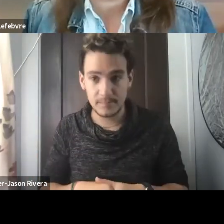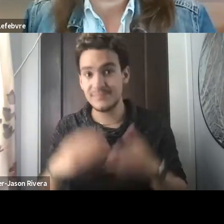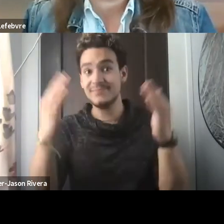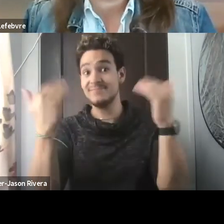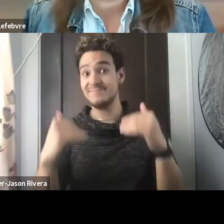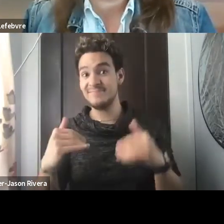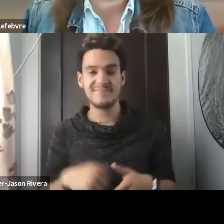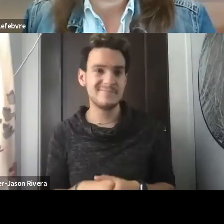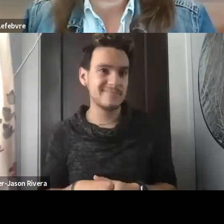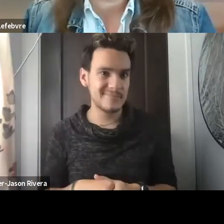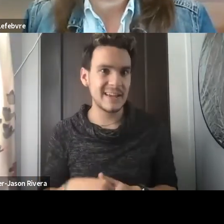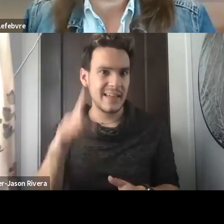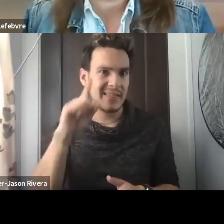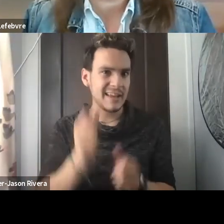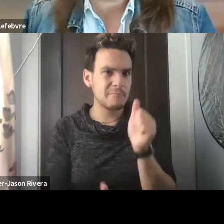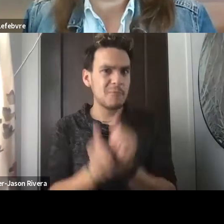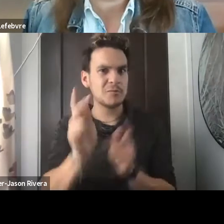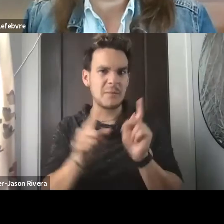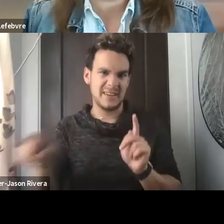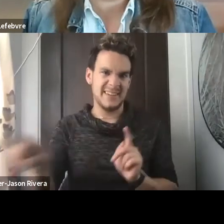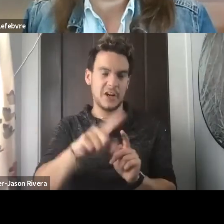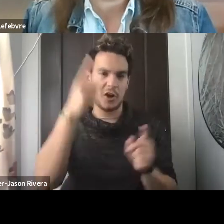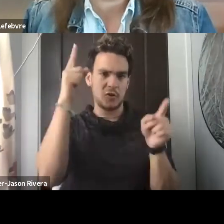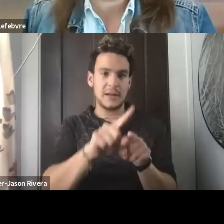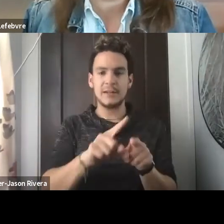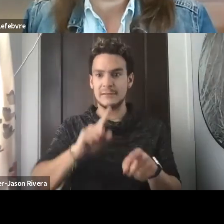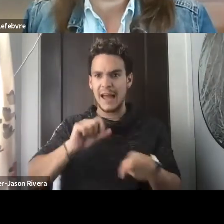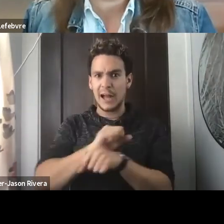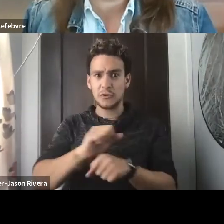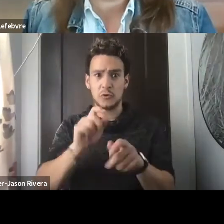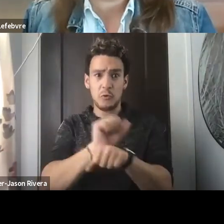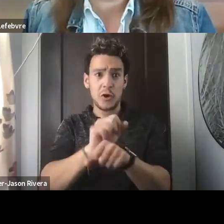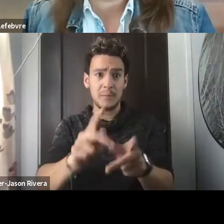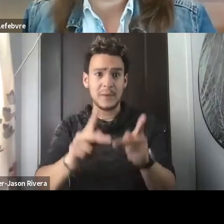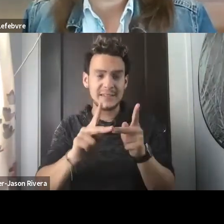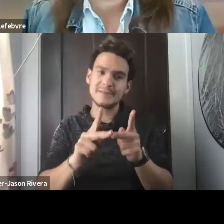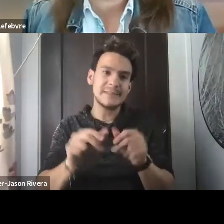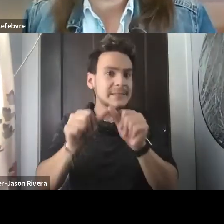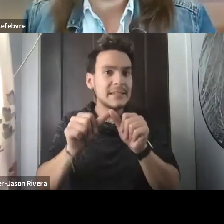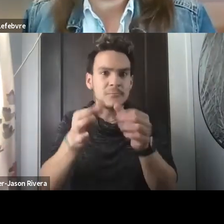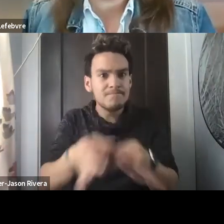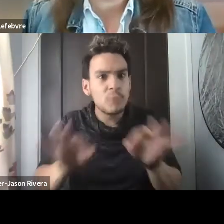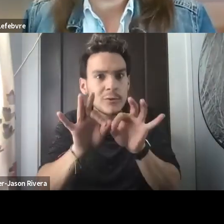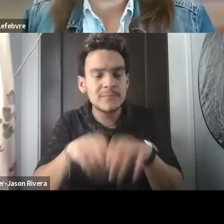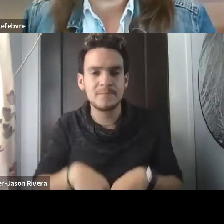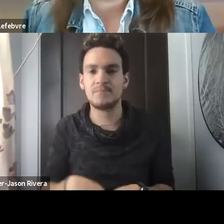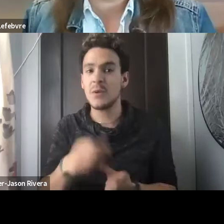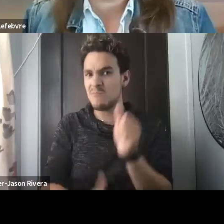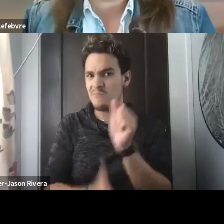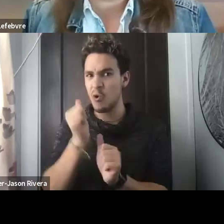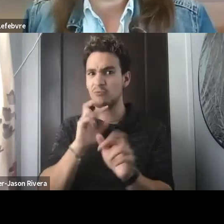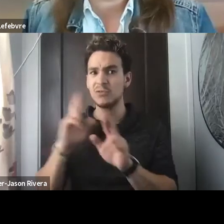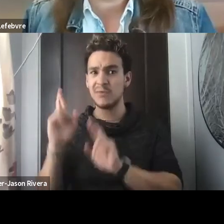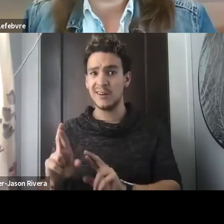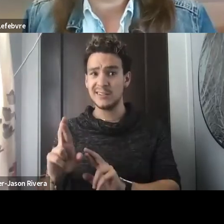But as I think a lot of us here would agree, the physical workplace continues to be important. A strong majority of the